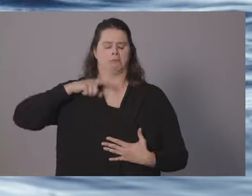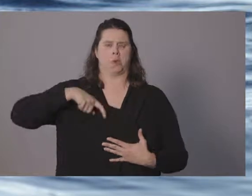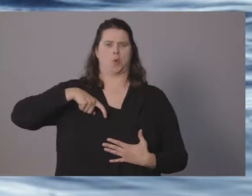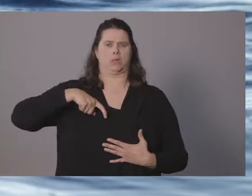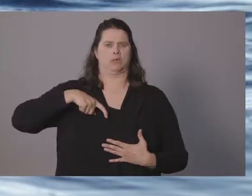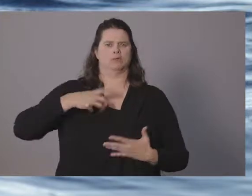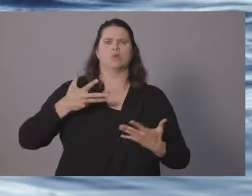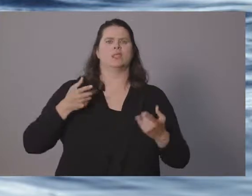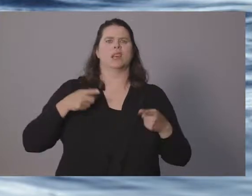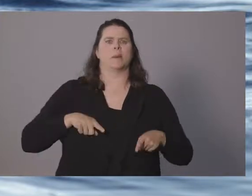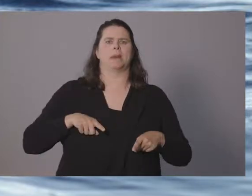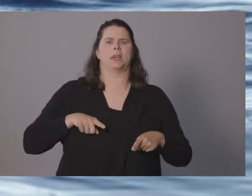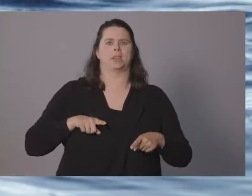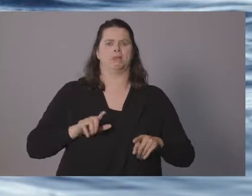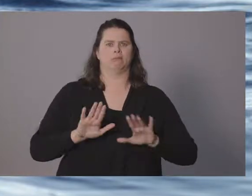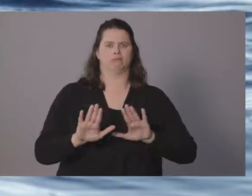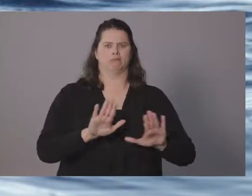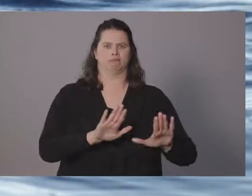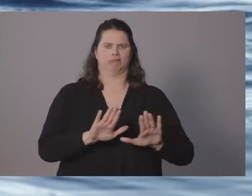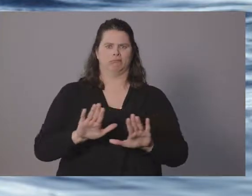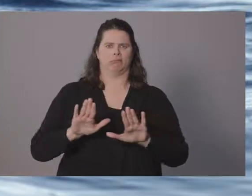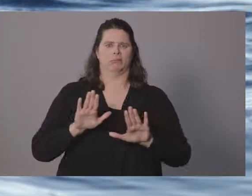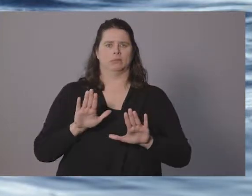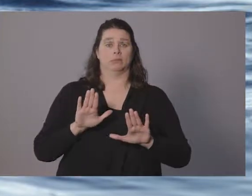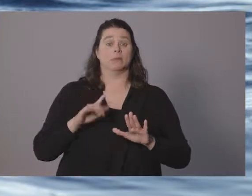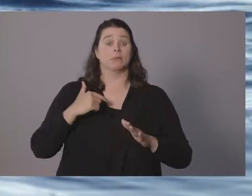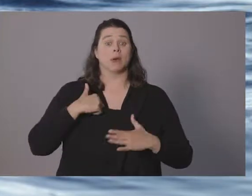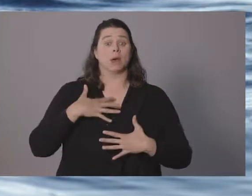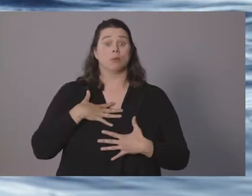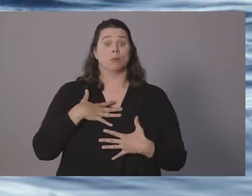Notice your natural breath at this point.